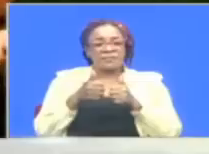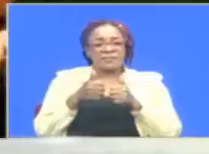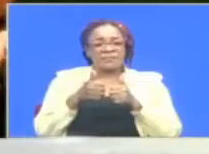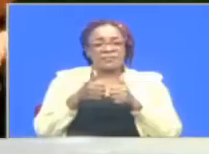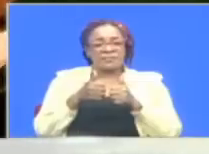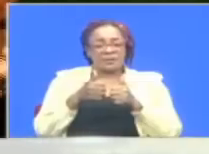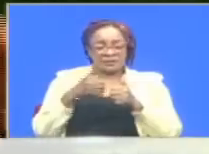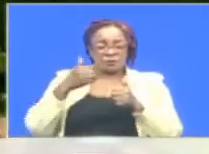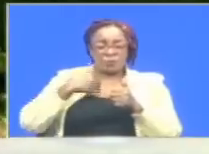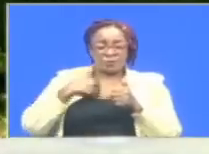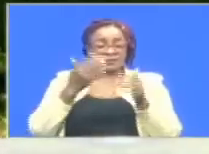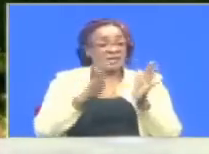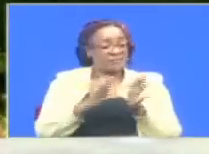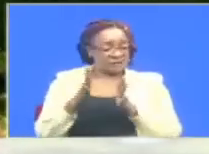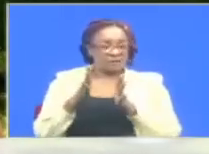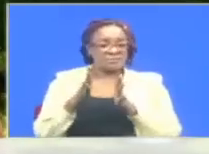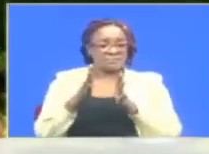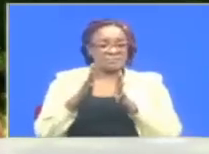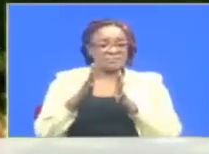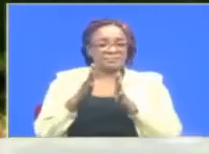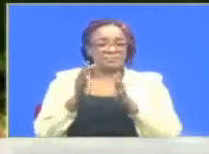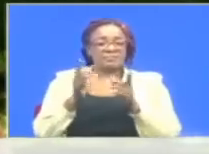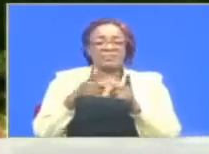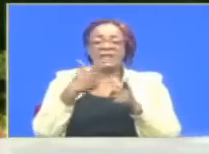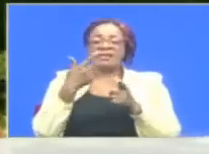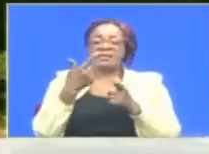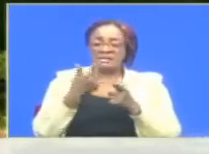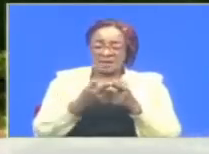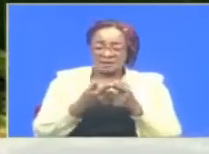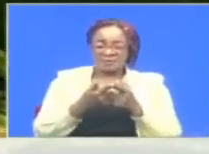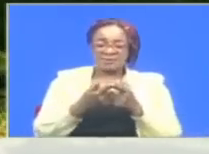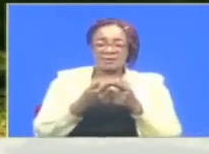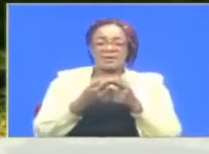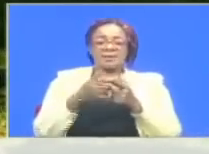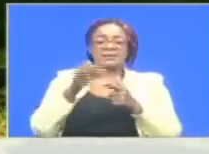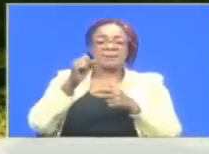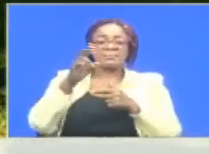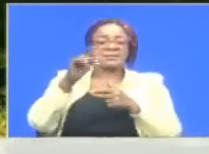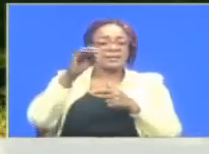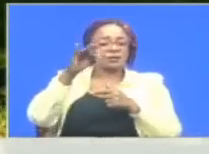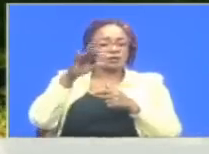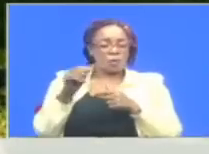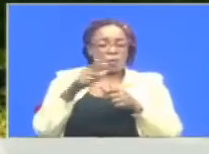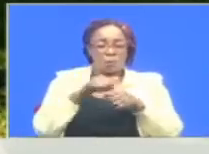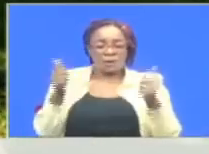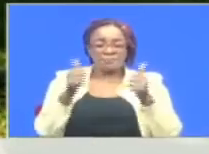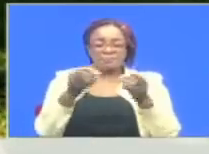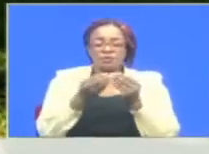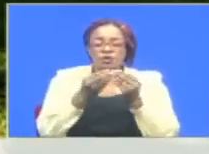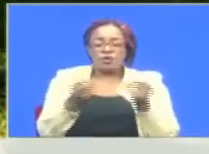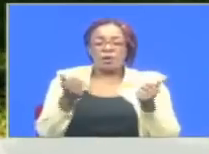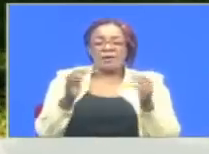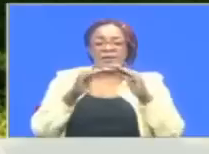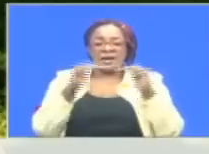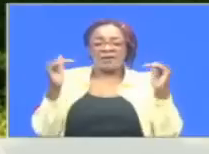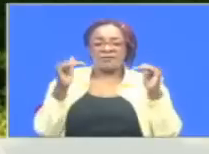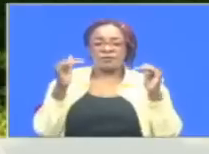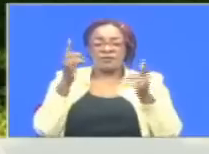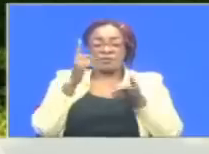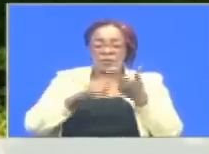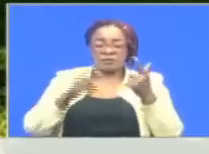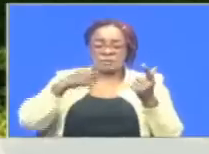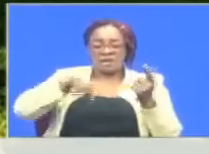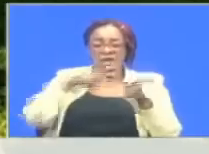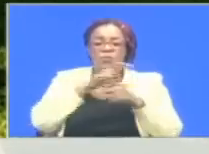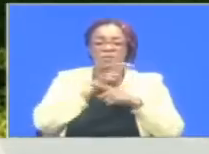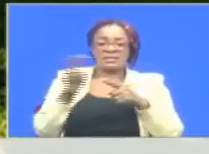envisaged, then it will in a very substantial way cure the levels of deceit that we've witnessed